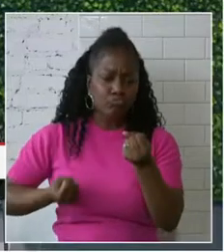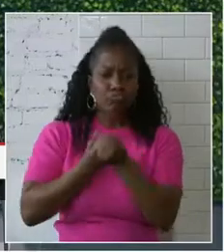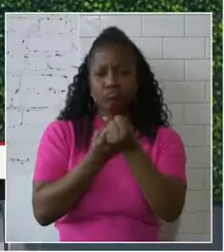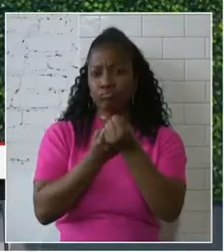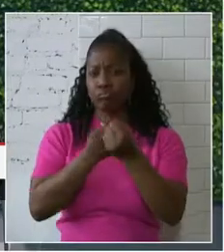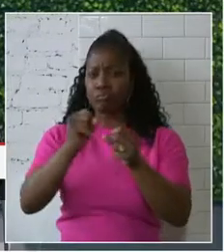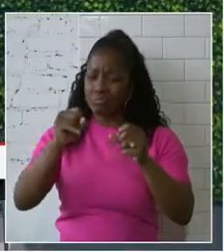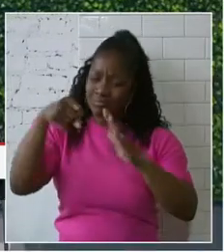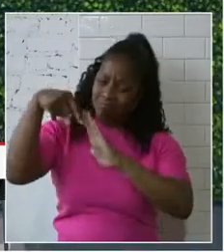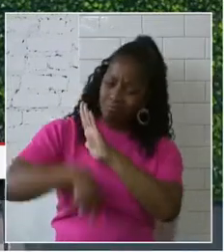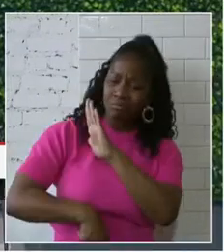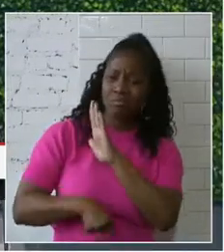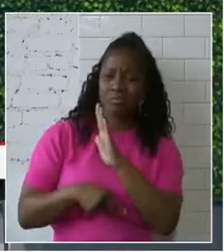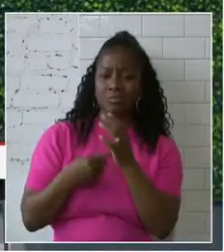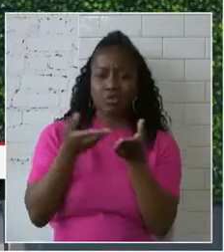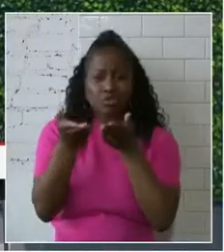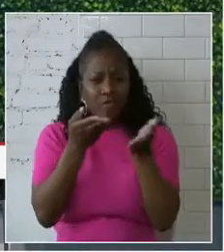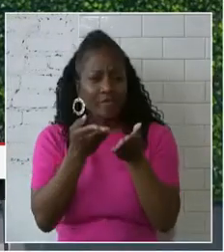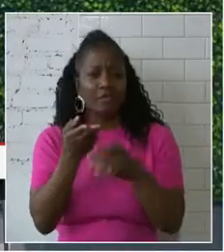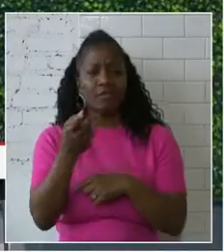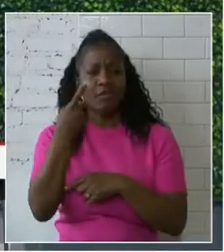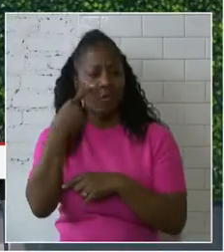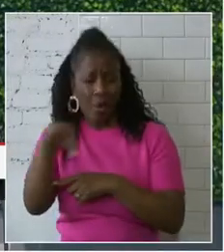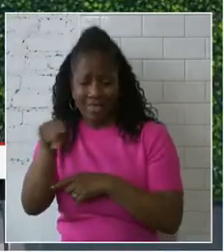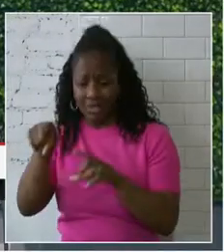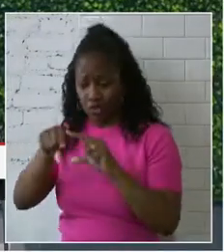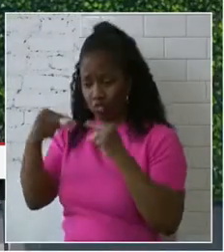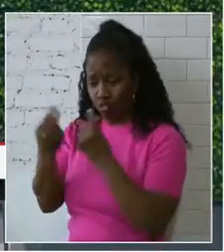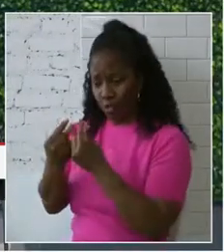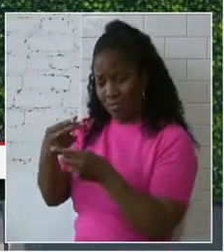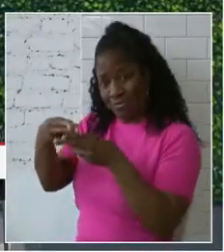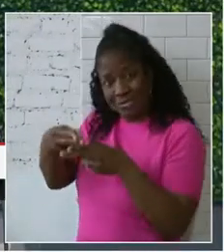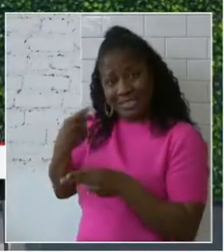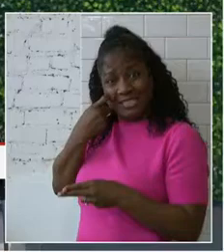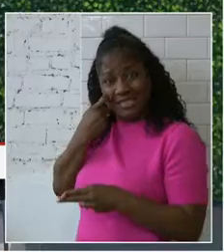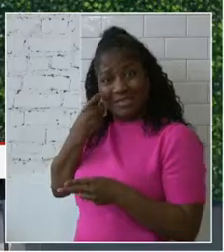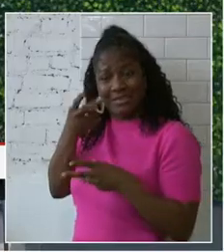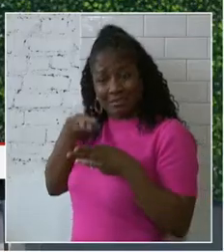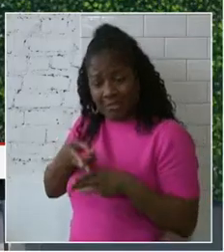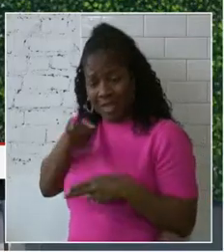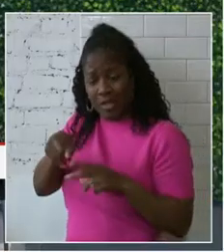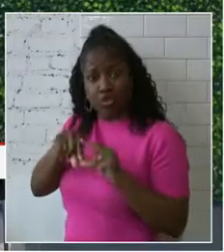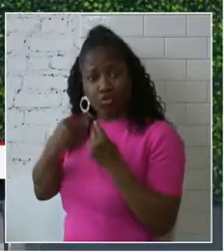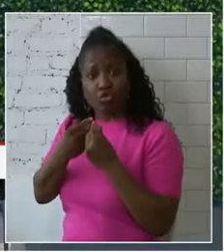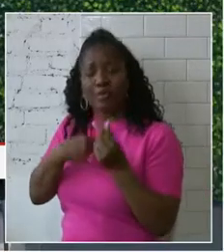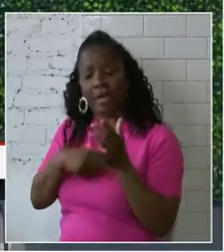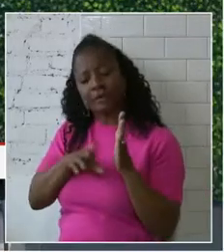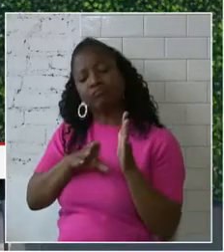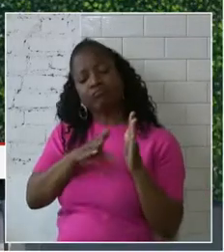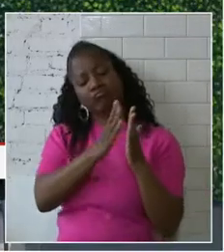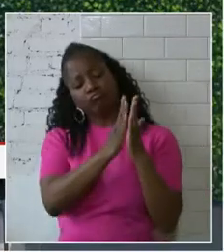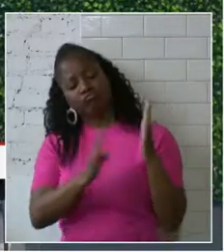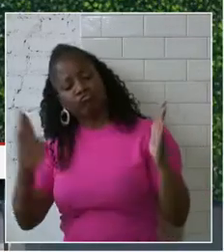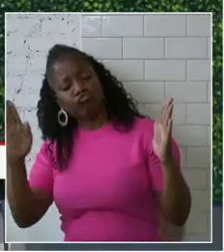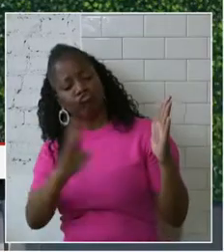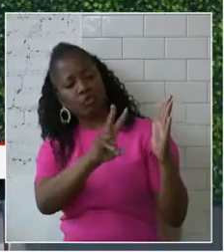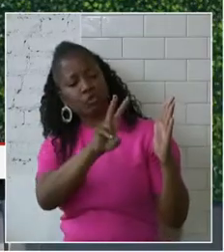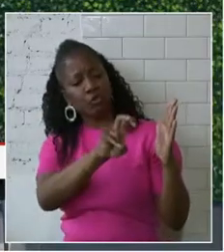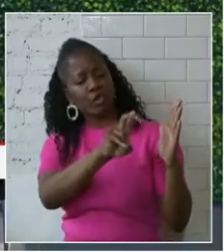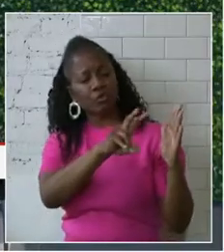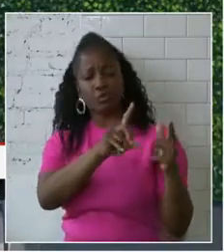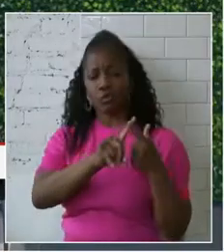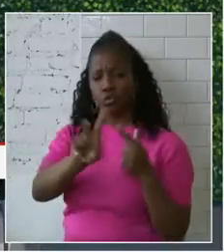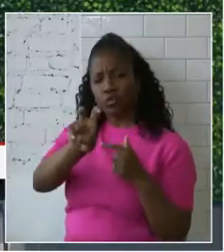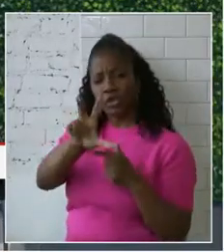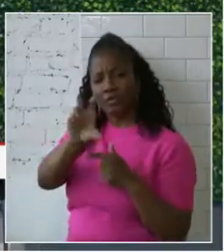intensive supports to this group, as I mentioned, a group that fluctuates between 200 and